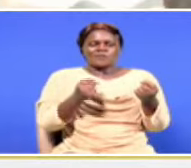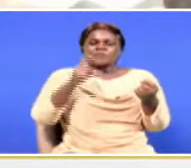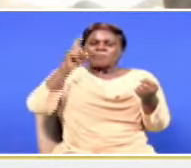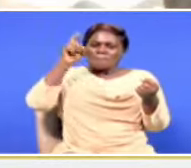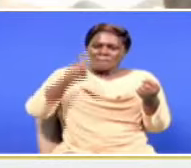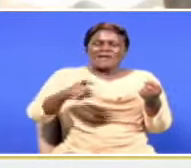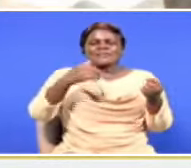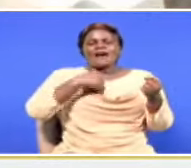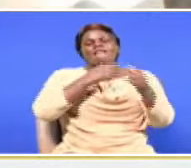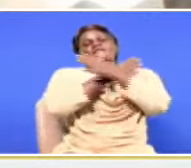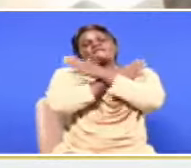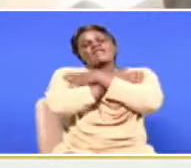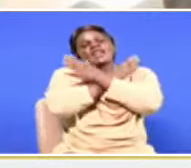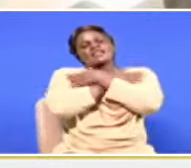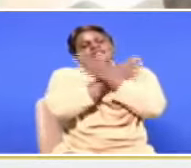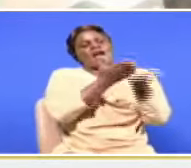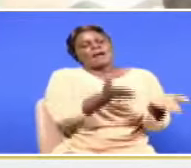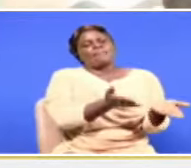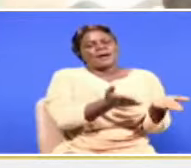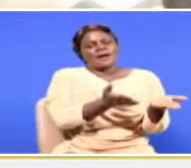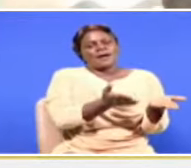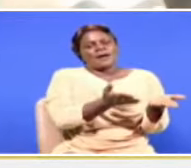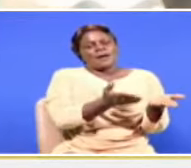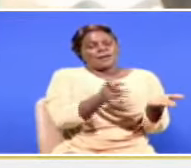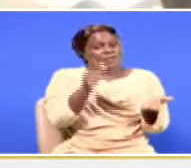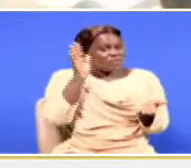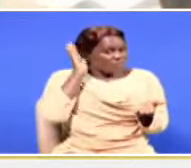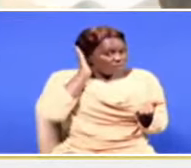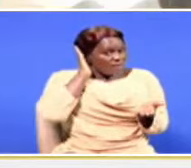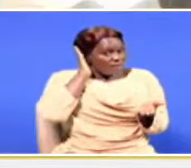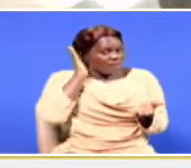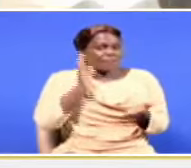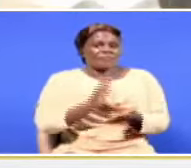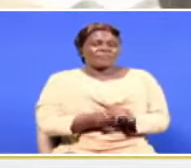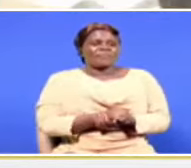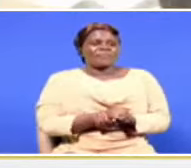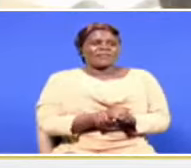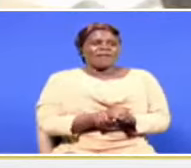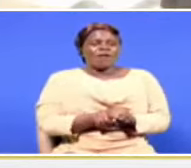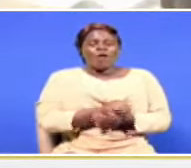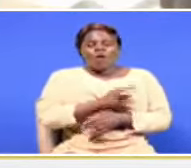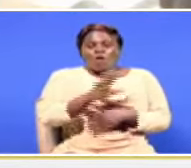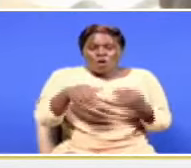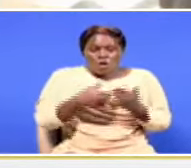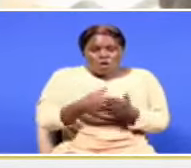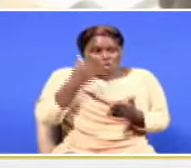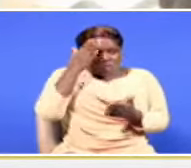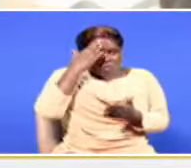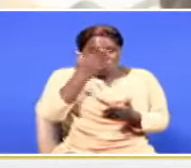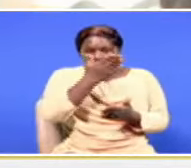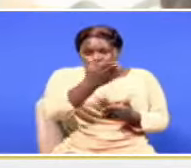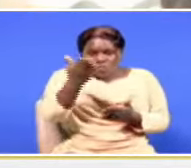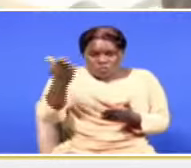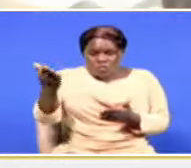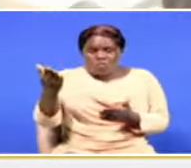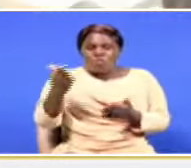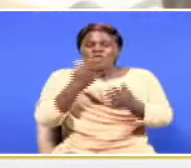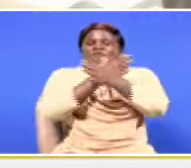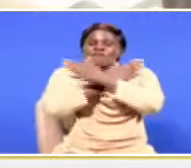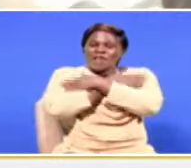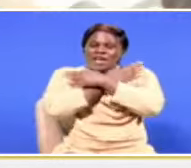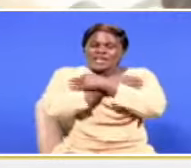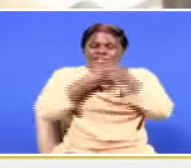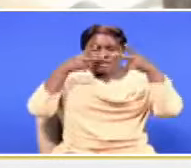Lazima ako na marafiki hapa. Unasikia? Na wote tunawajua.